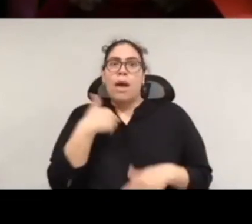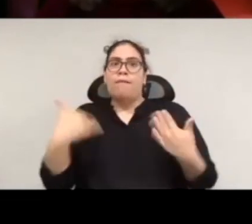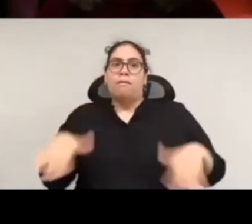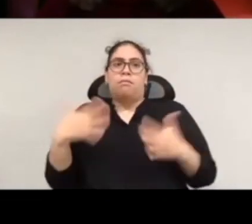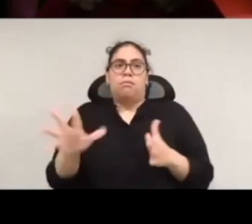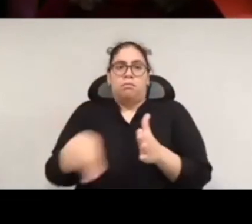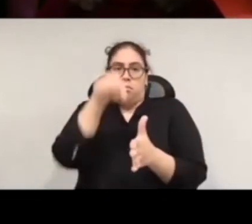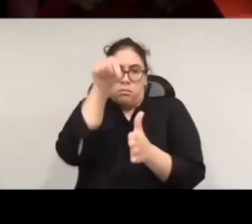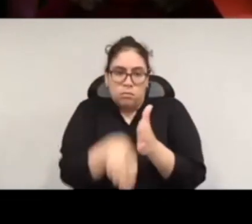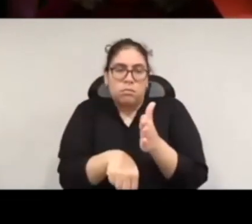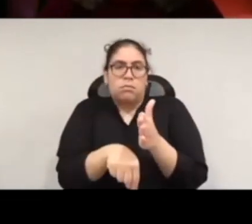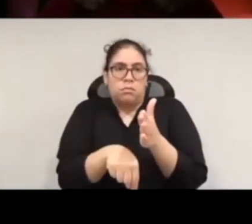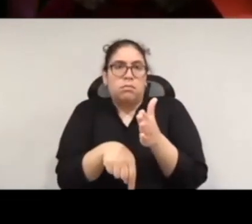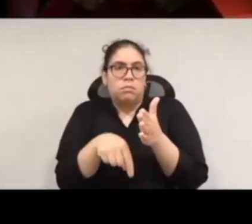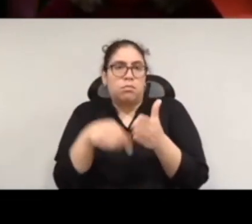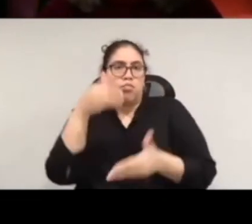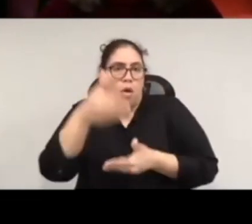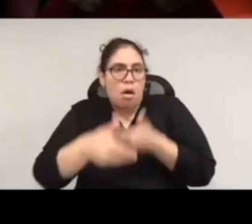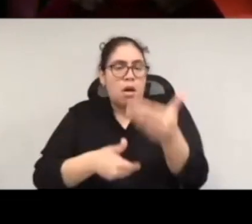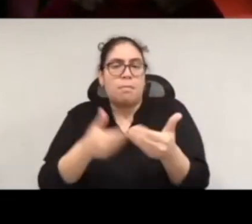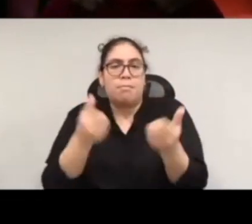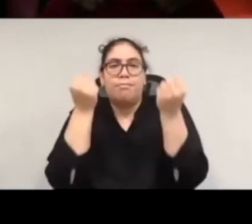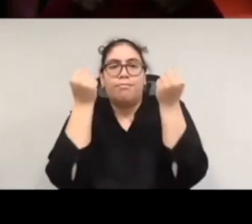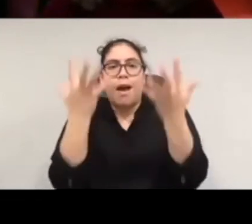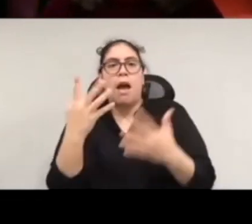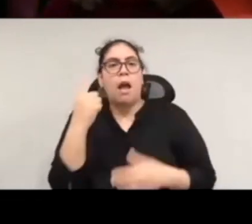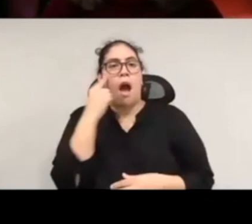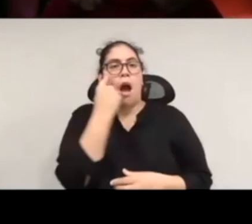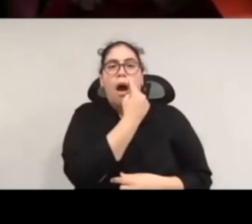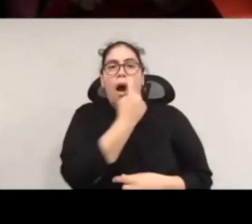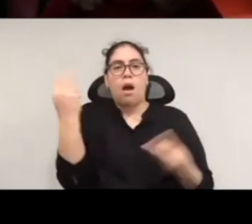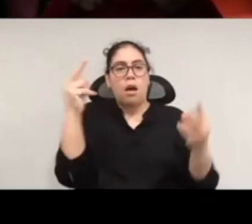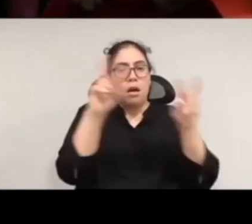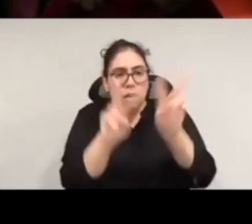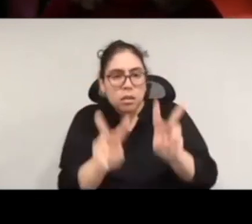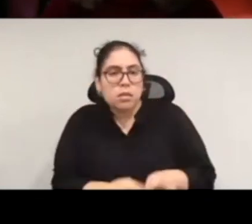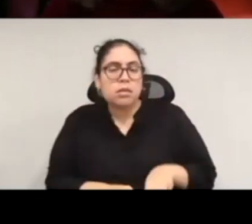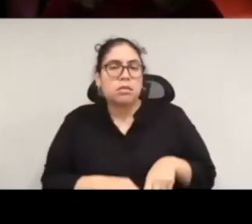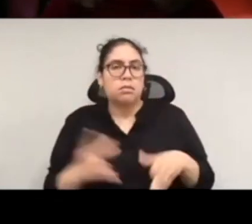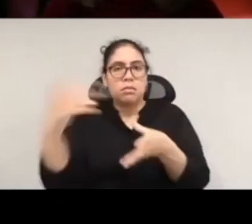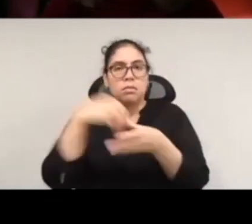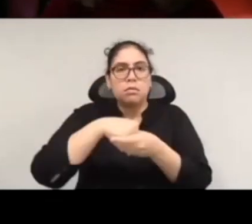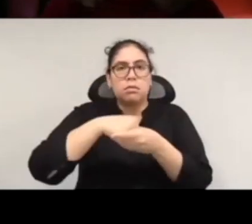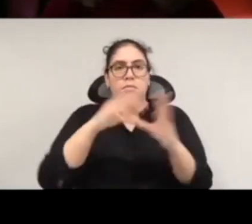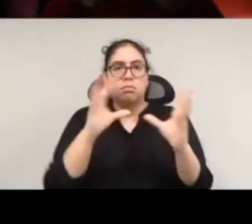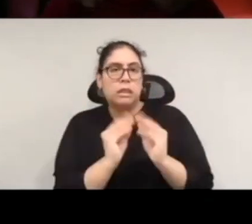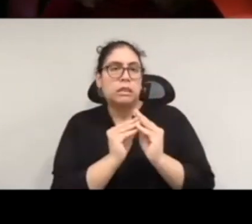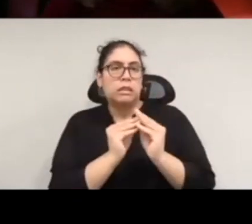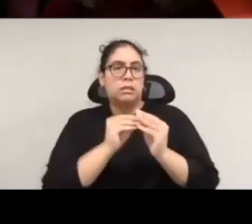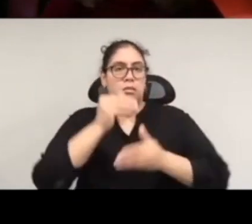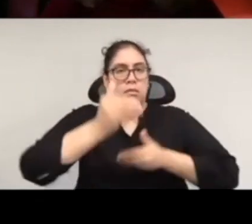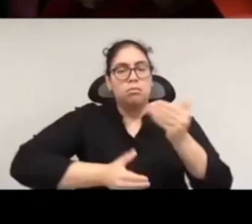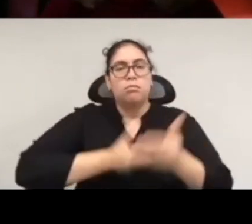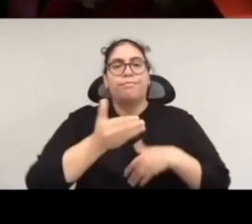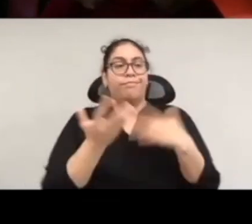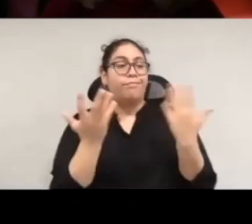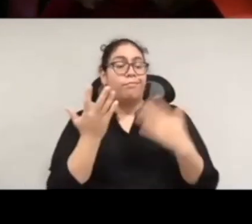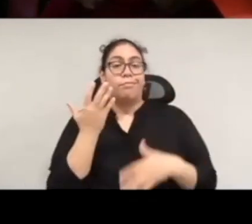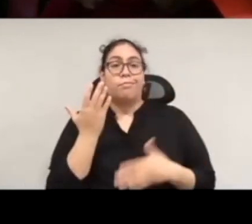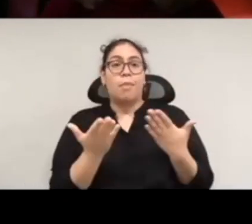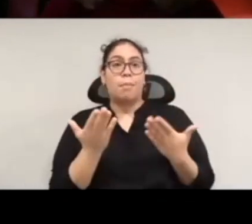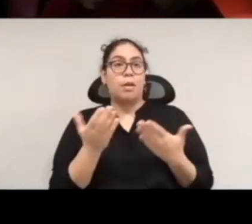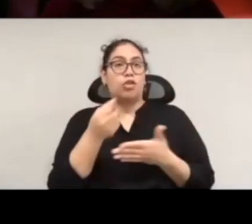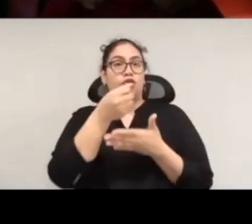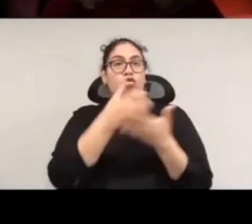process. So a bunch of different pairs of eyes are on the script throughout the process. So, whether it's script